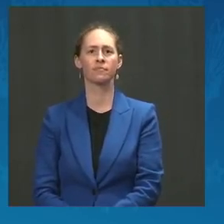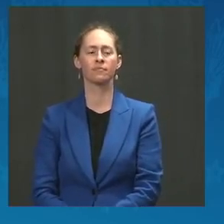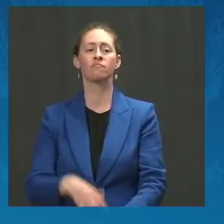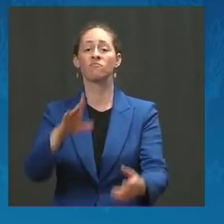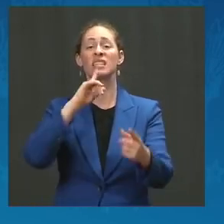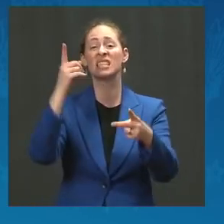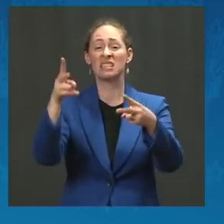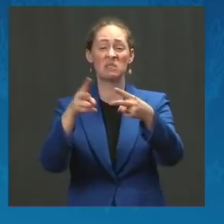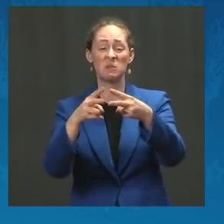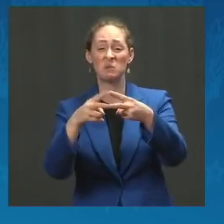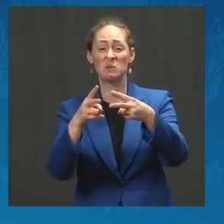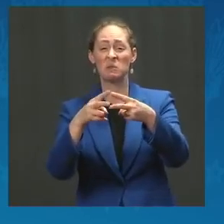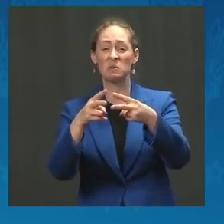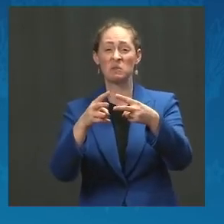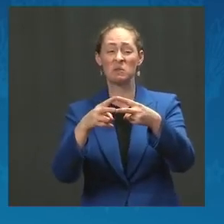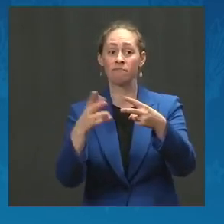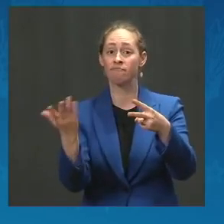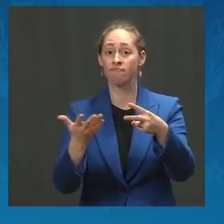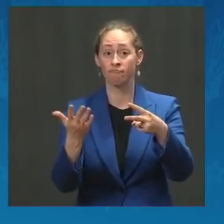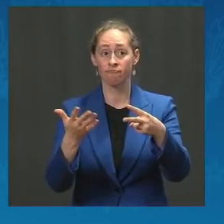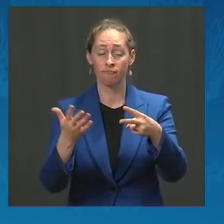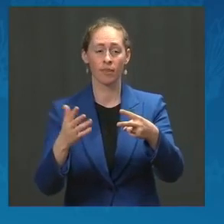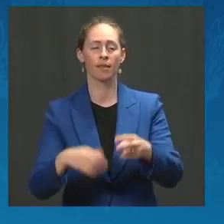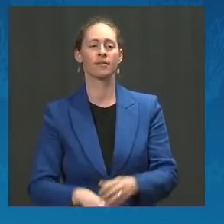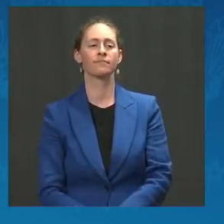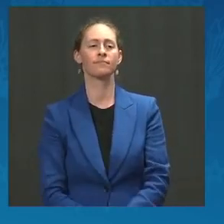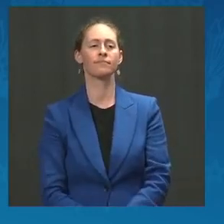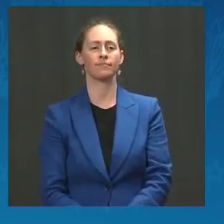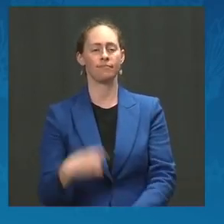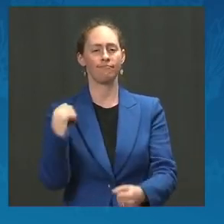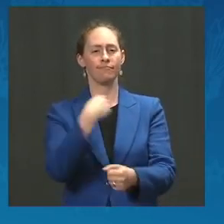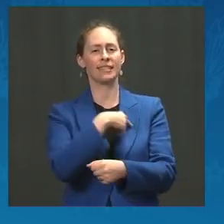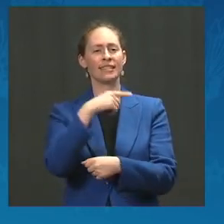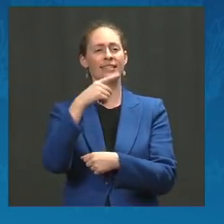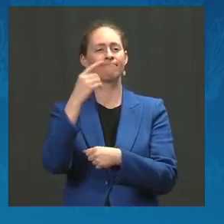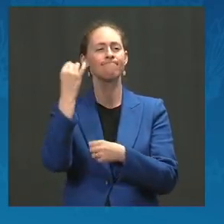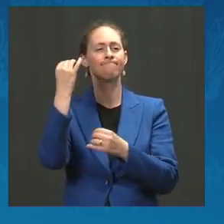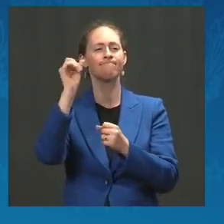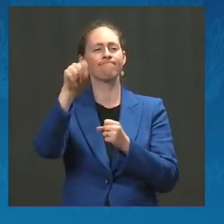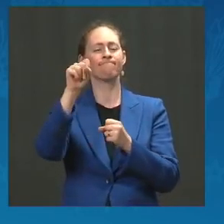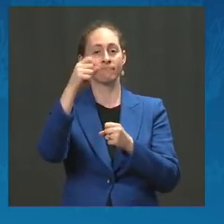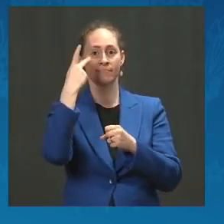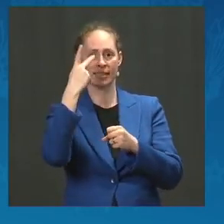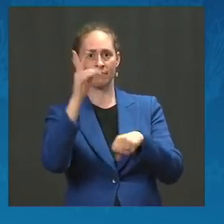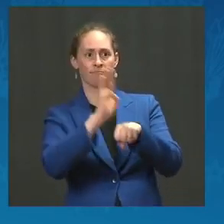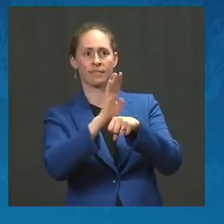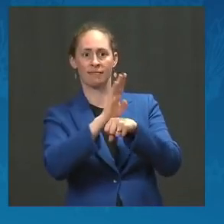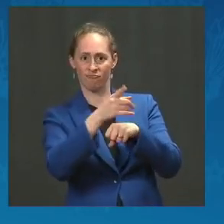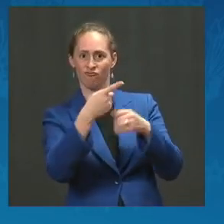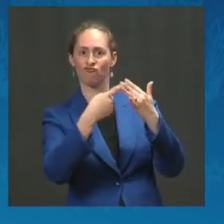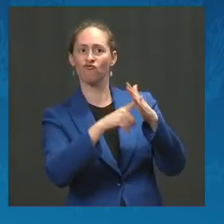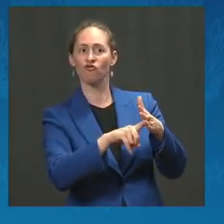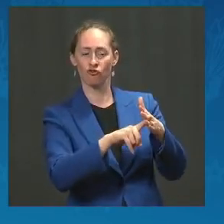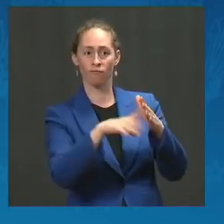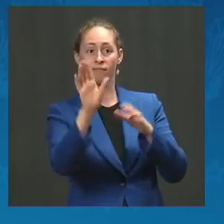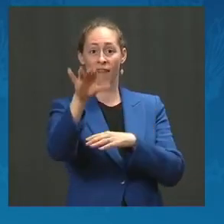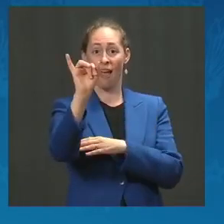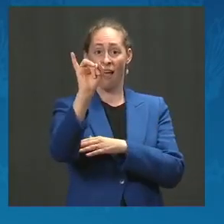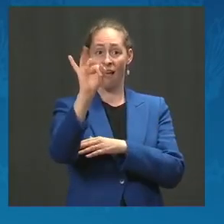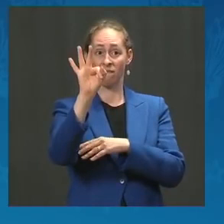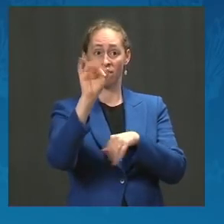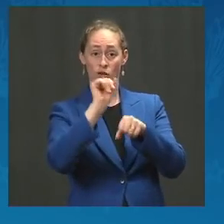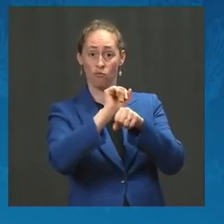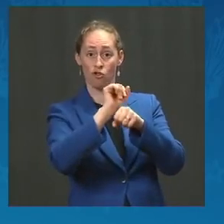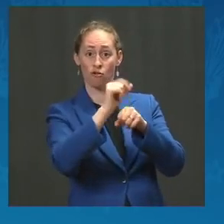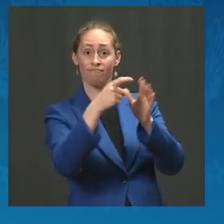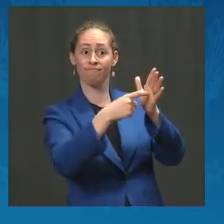I think you're going to see some institutions doing that. Like, you're going to fly abroad, you're going to have proof. You're not just going to